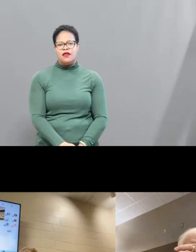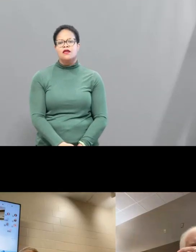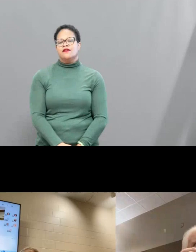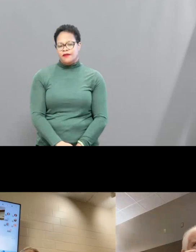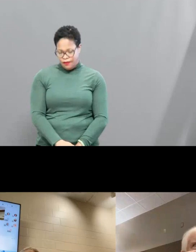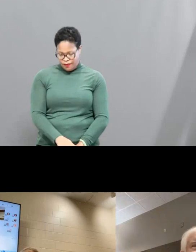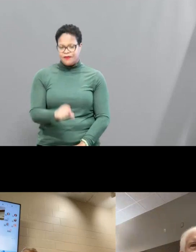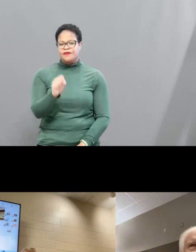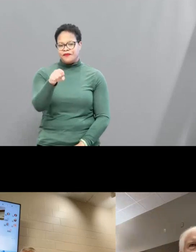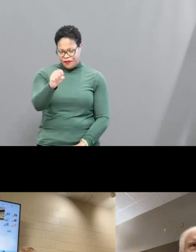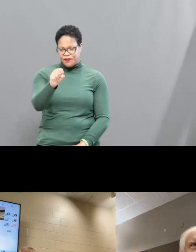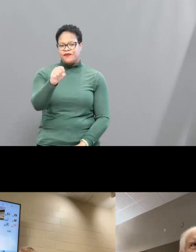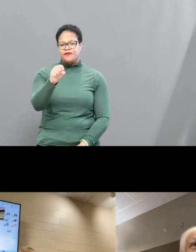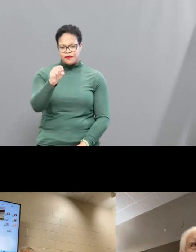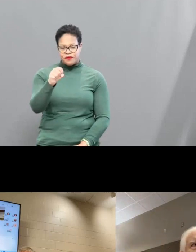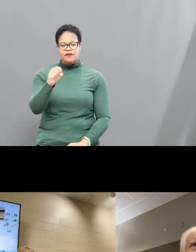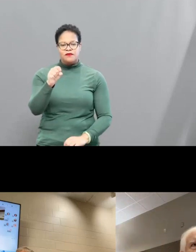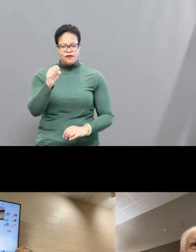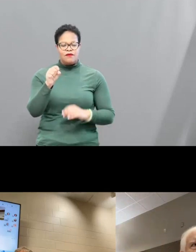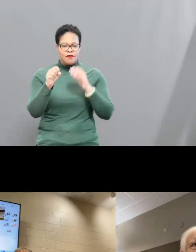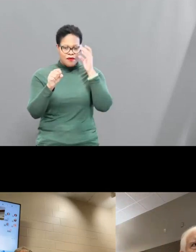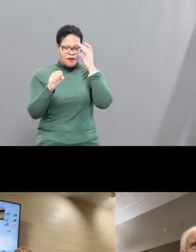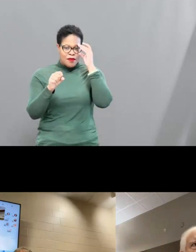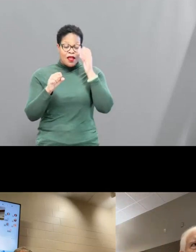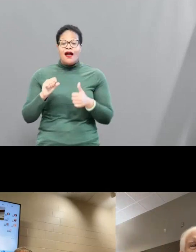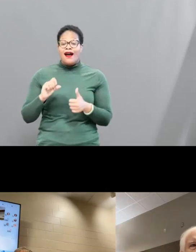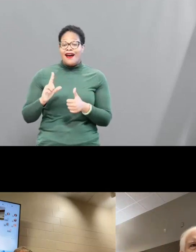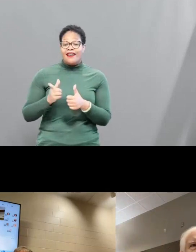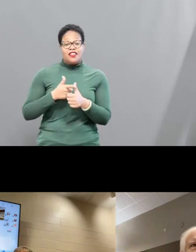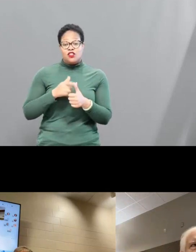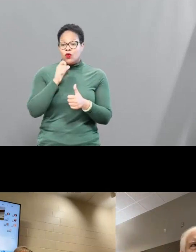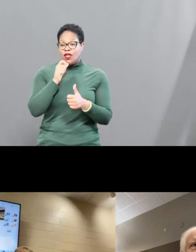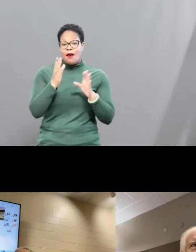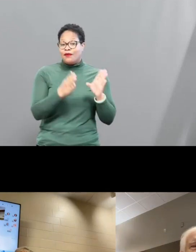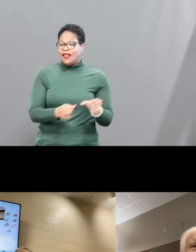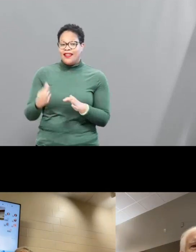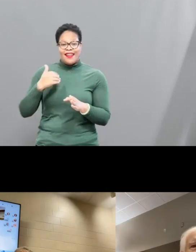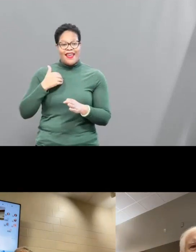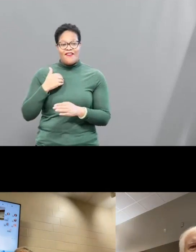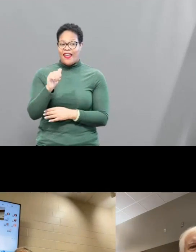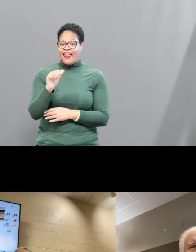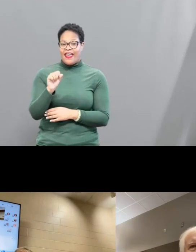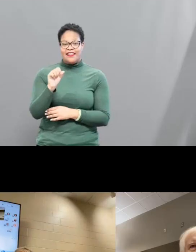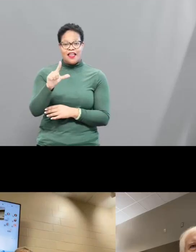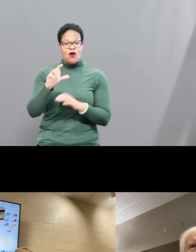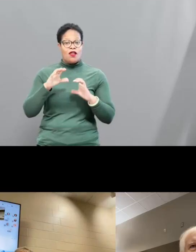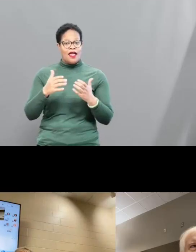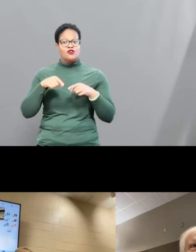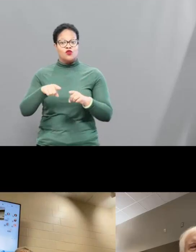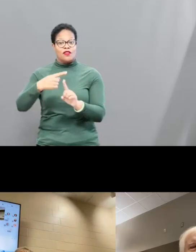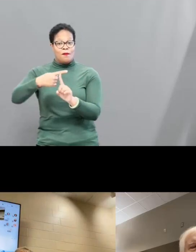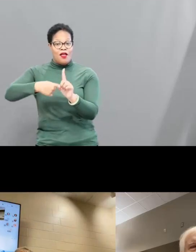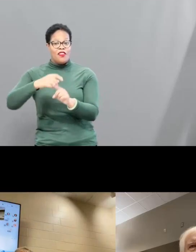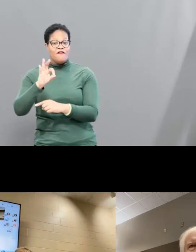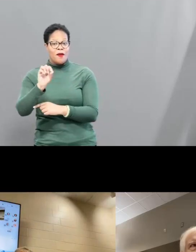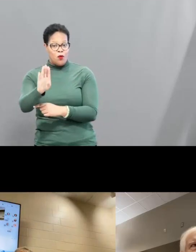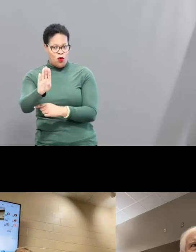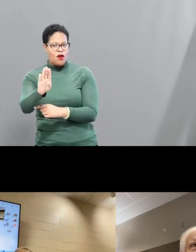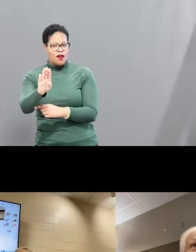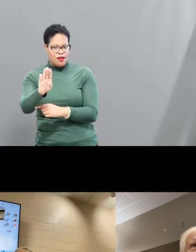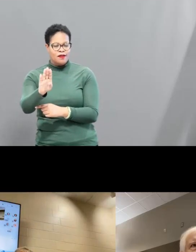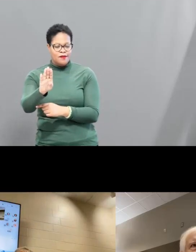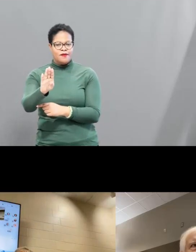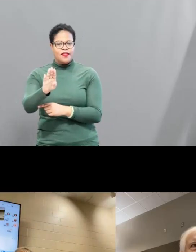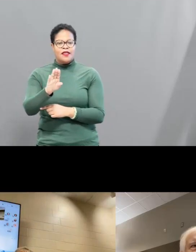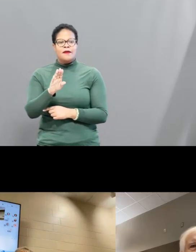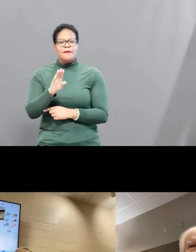confused. Yes. So initially, we were not going to have an ASL class during the month of February.